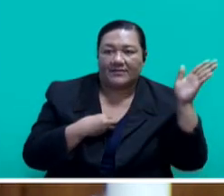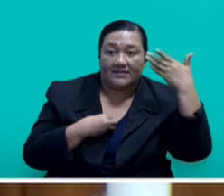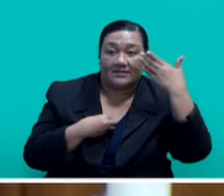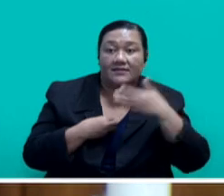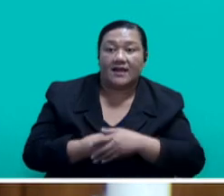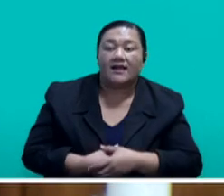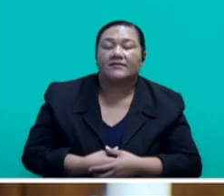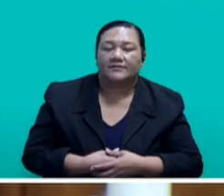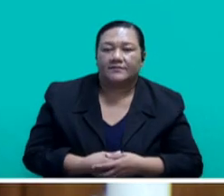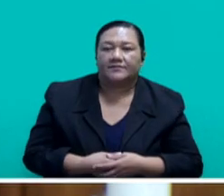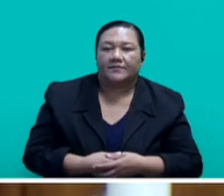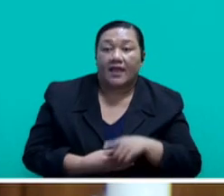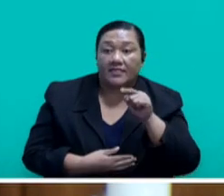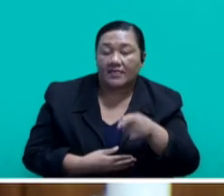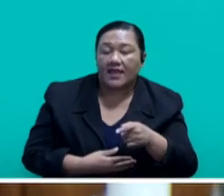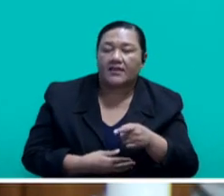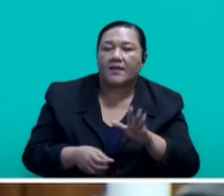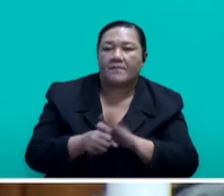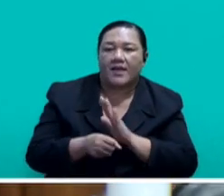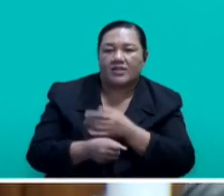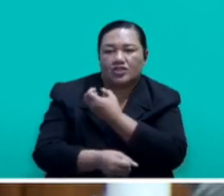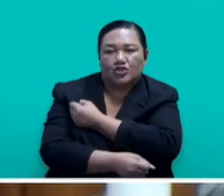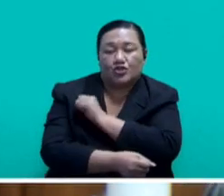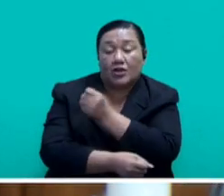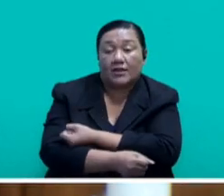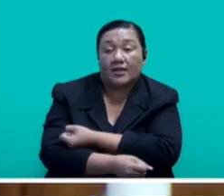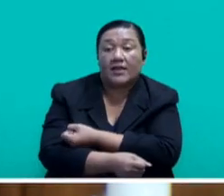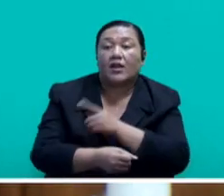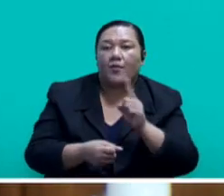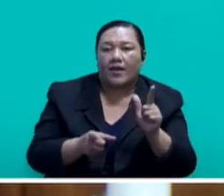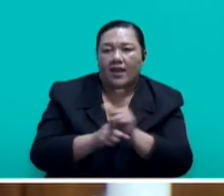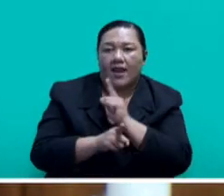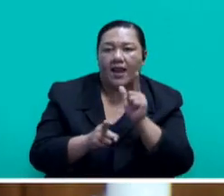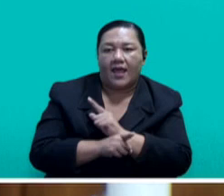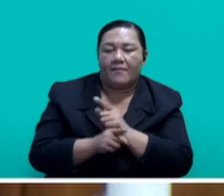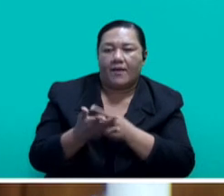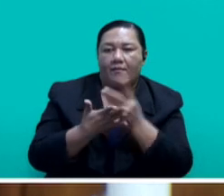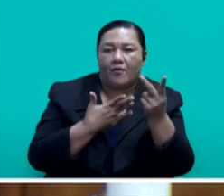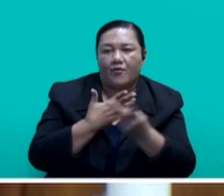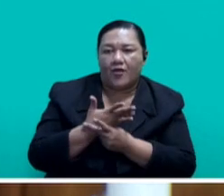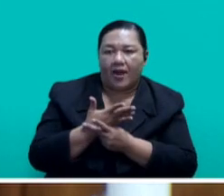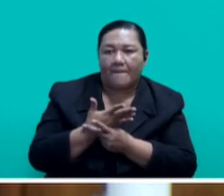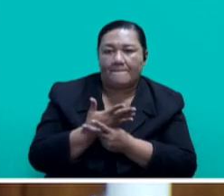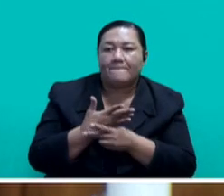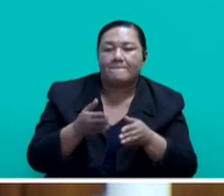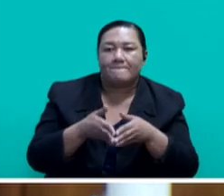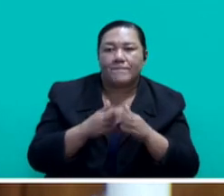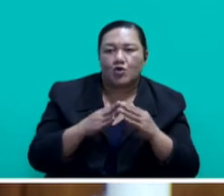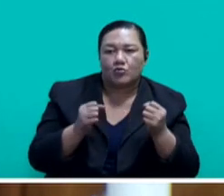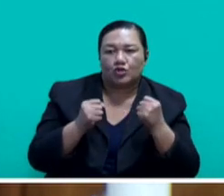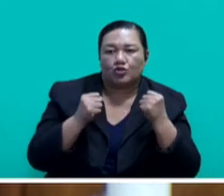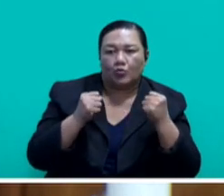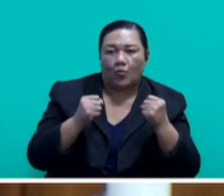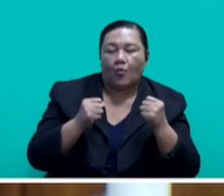to strengthening our labour mobility program. Mr. Speaker, sir, it is for the above reason that I